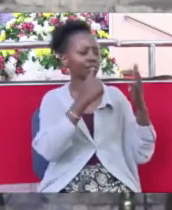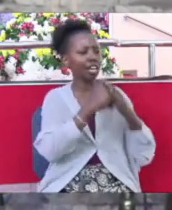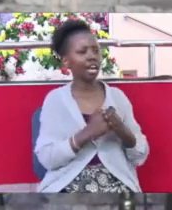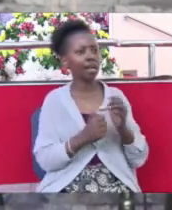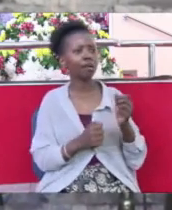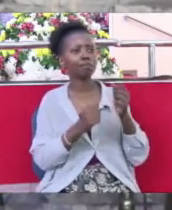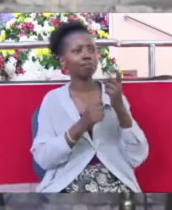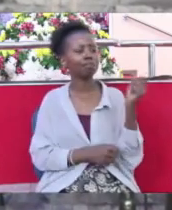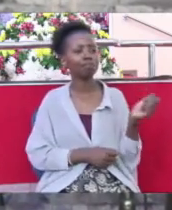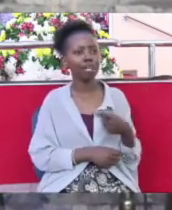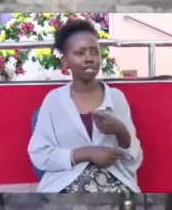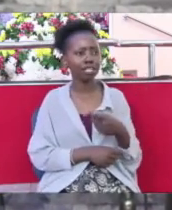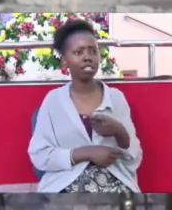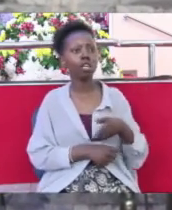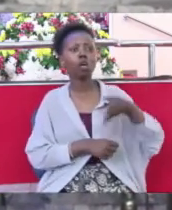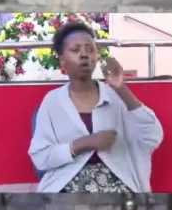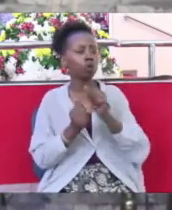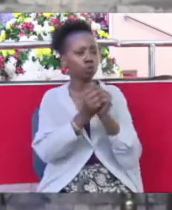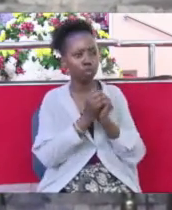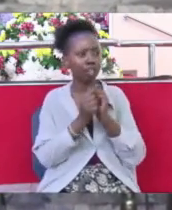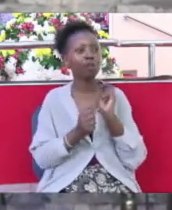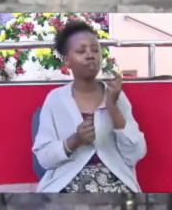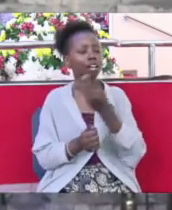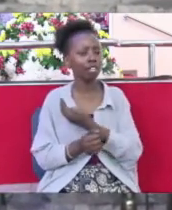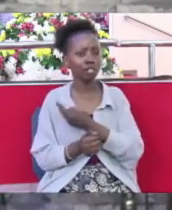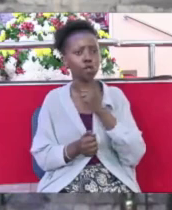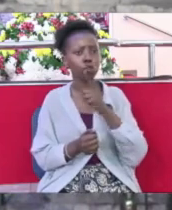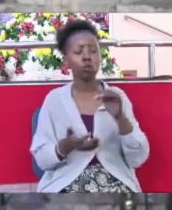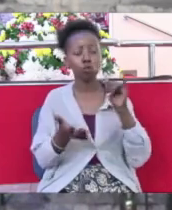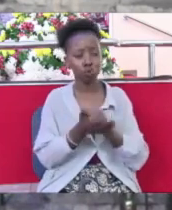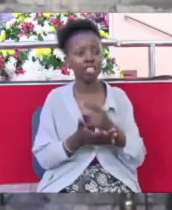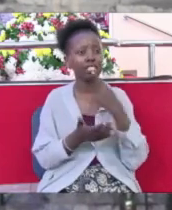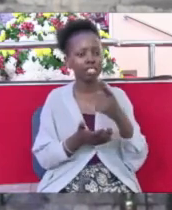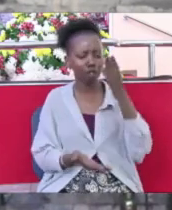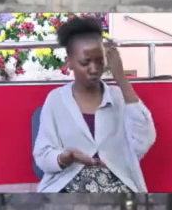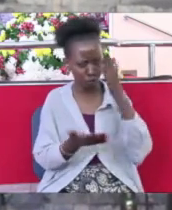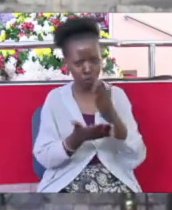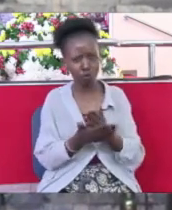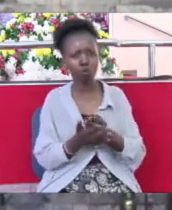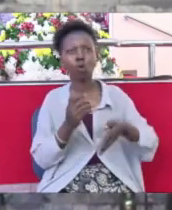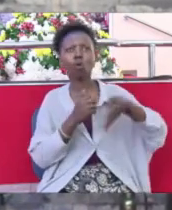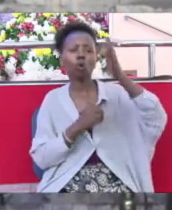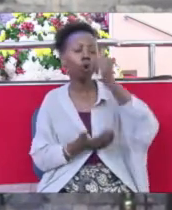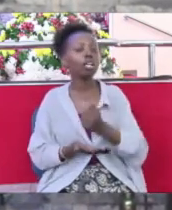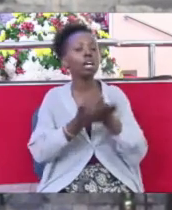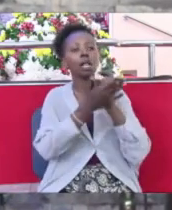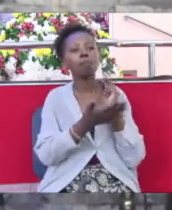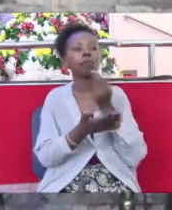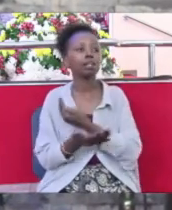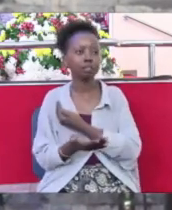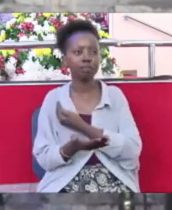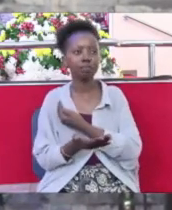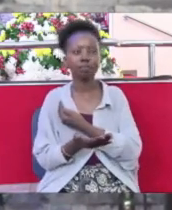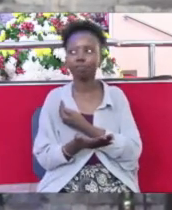the Lord has been with us. Mungu amekuwa pamoja nasi. So today we can say that indeed he has been Ebenezer in our lives. Tunasema amekuwa Ebenezer katika